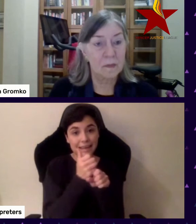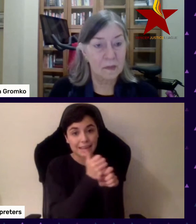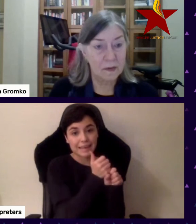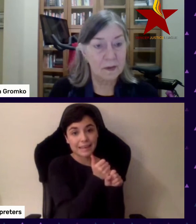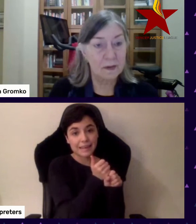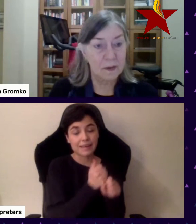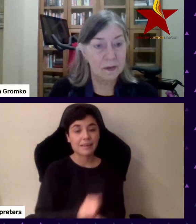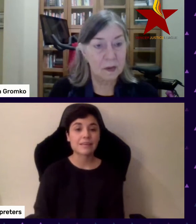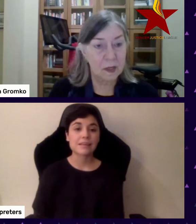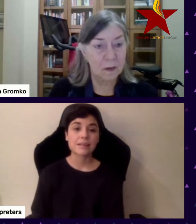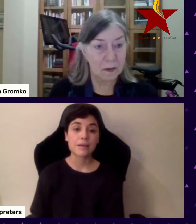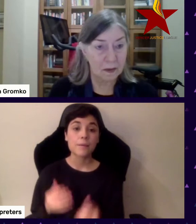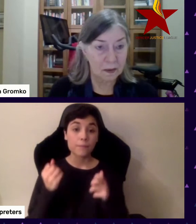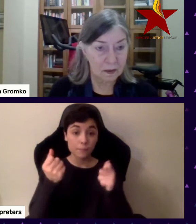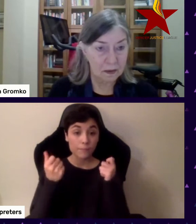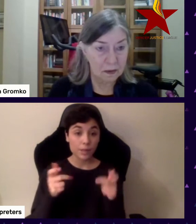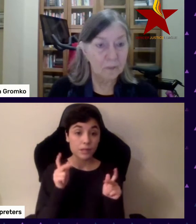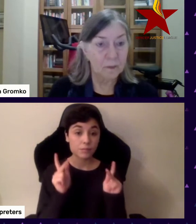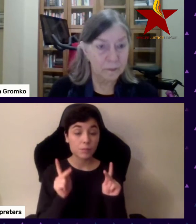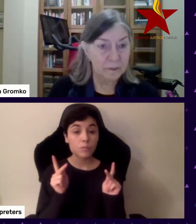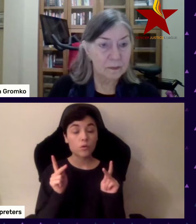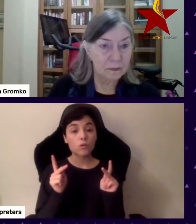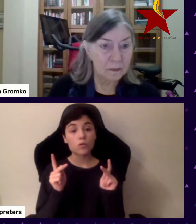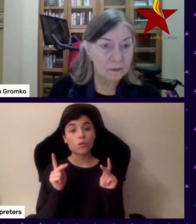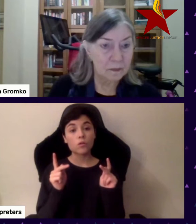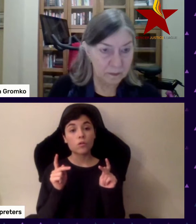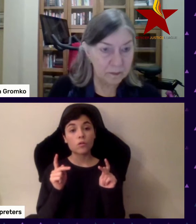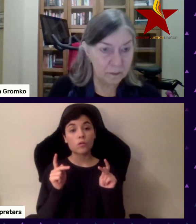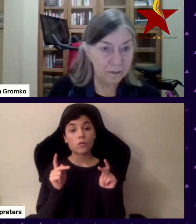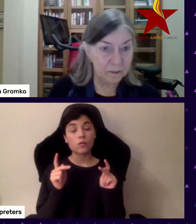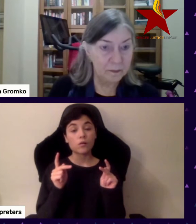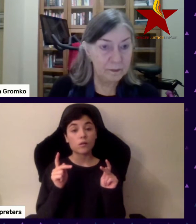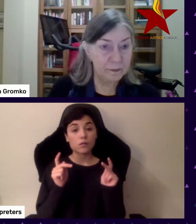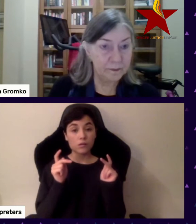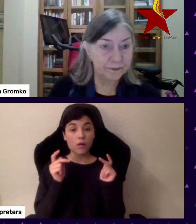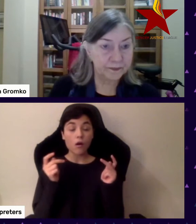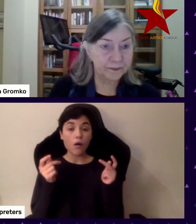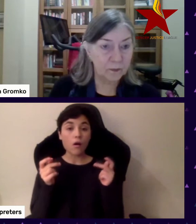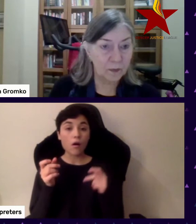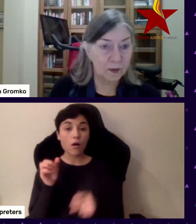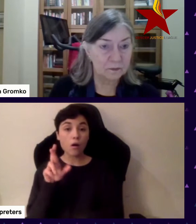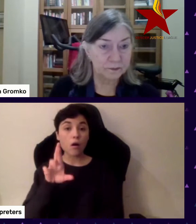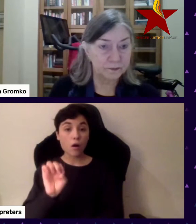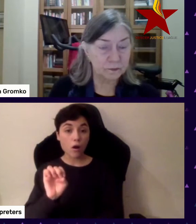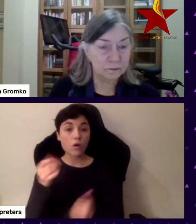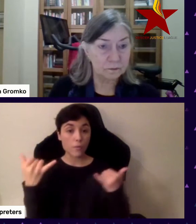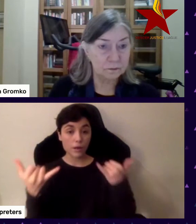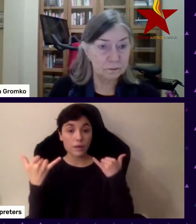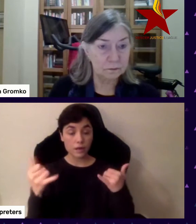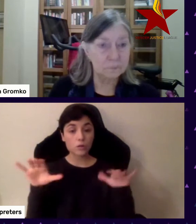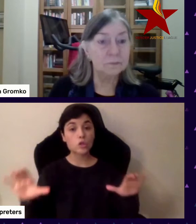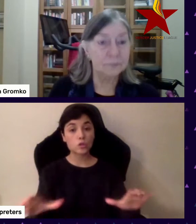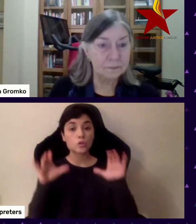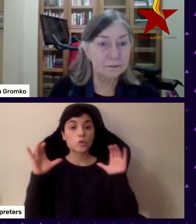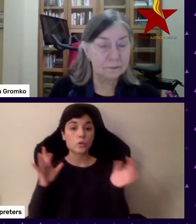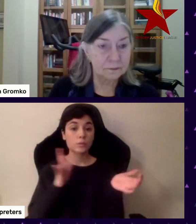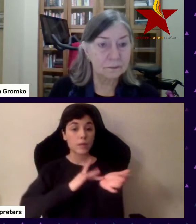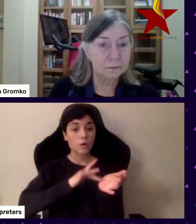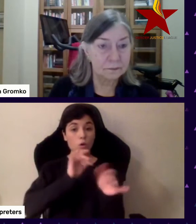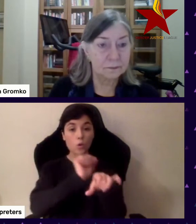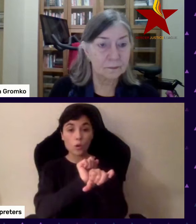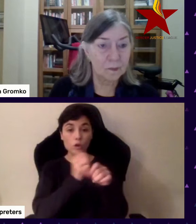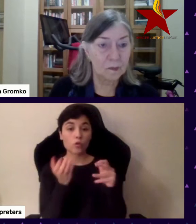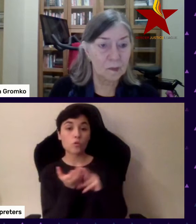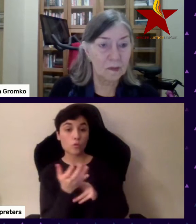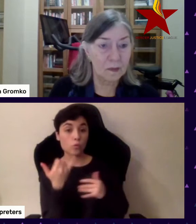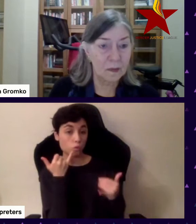been working telehealth, building up that practice as well. So I think we're all eventually due to go back in the office eventually.